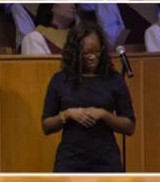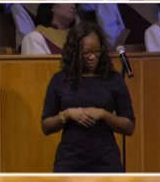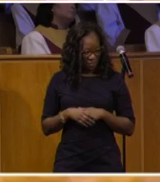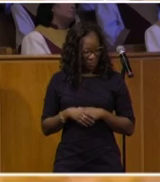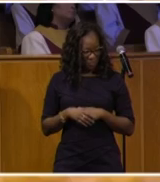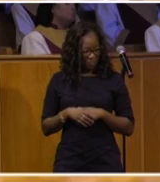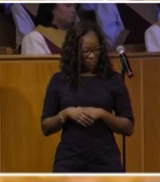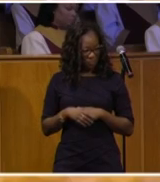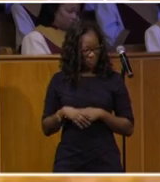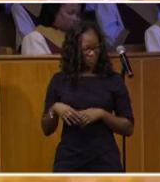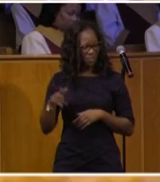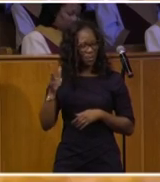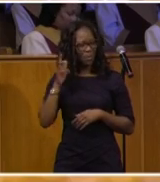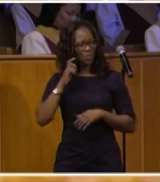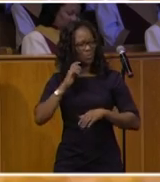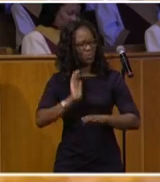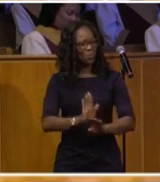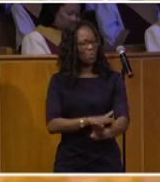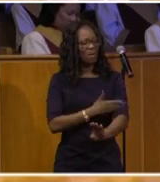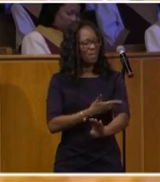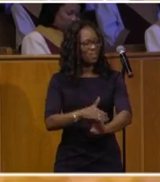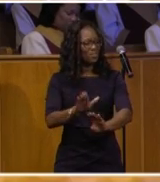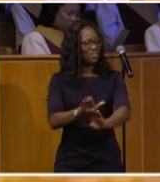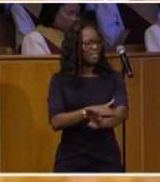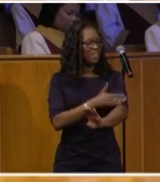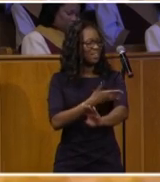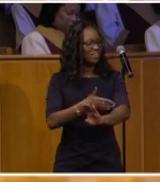I heard those choirs singing,